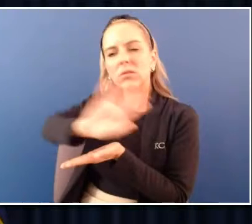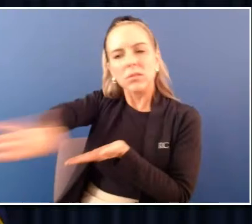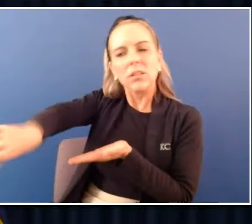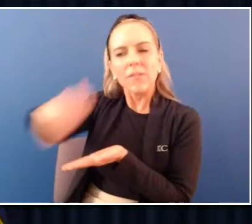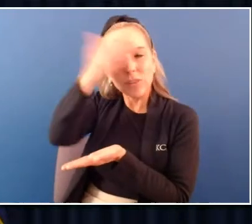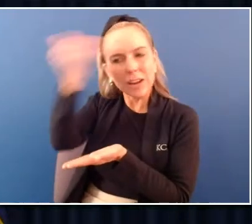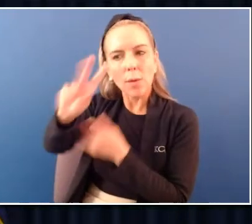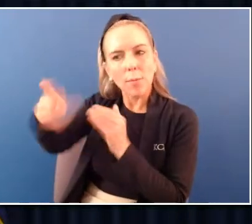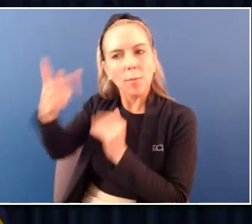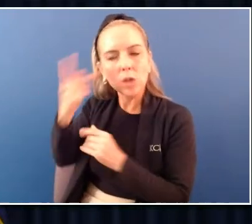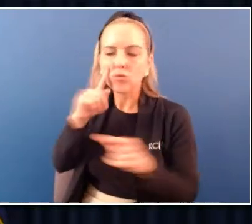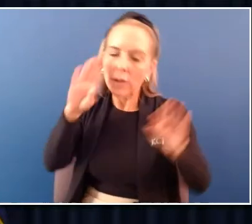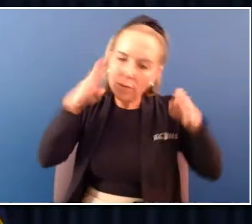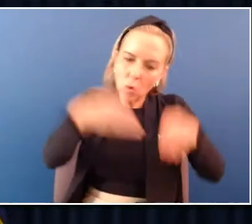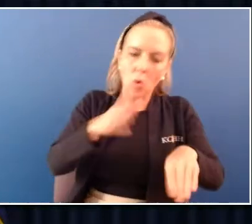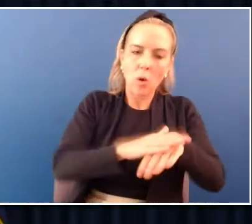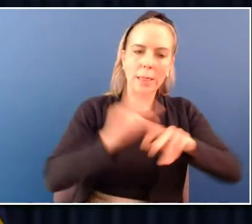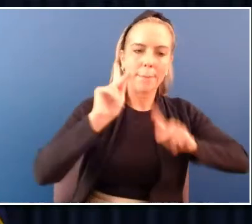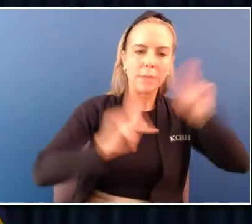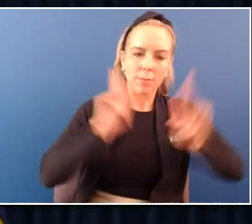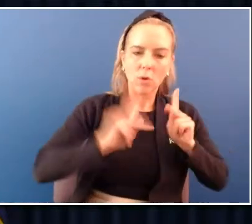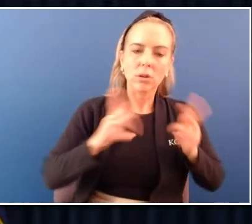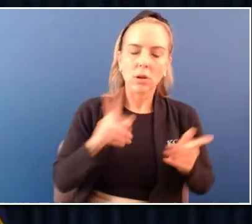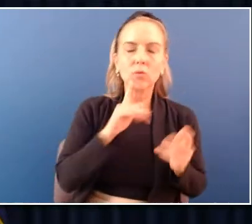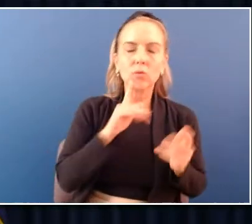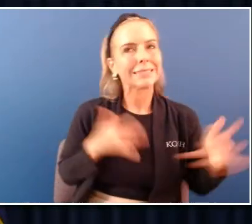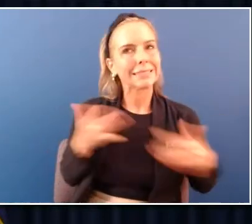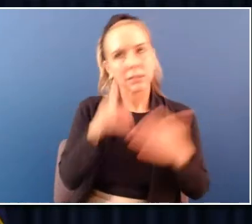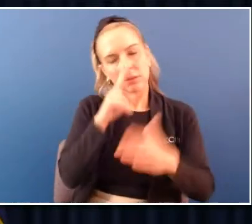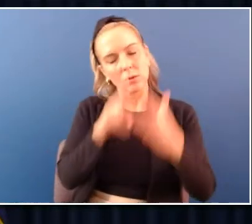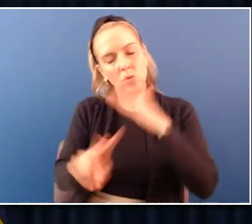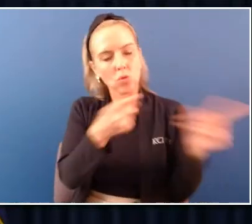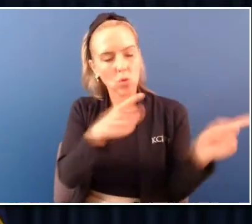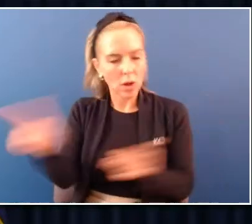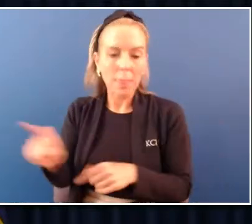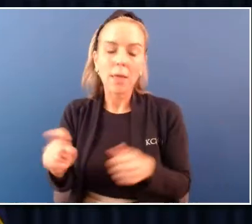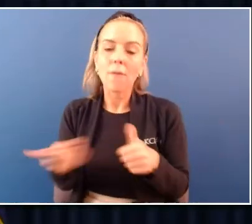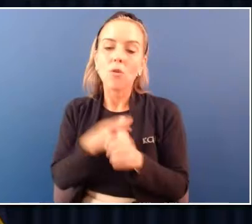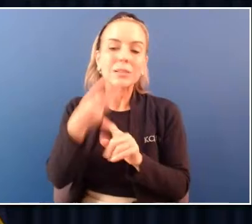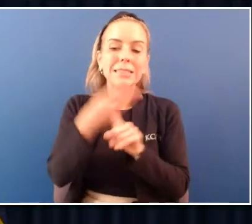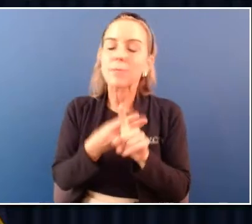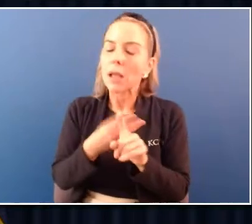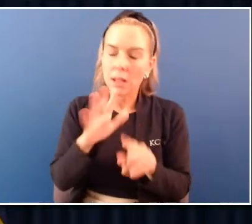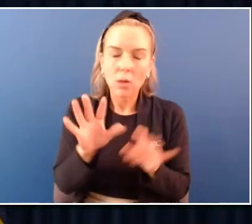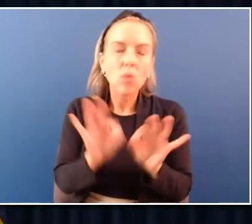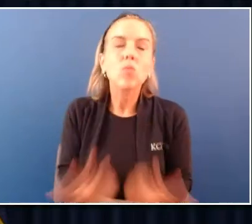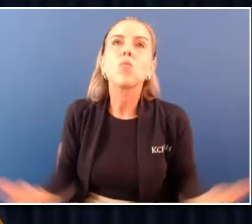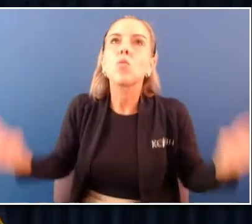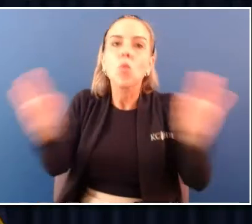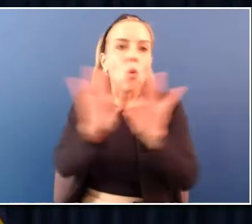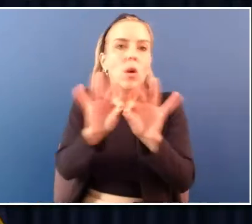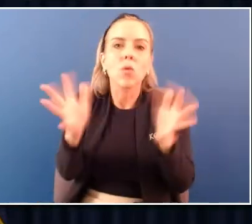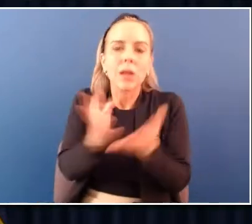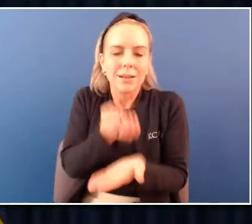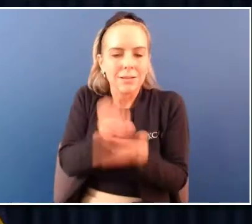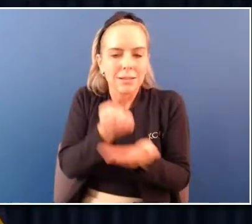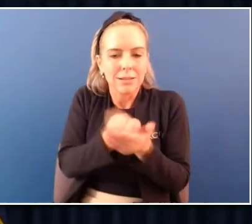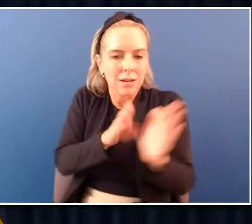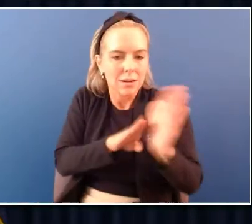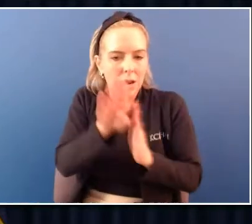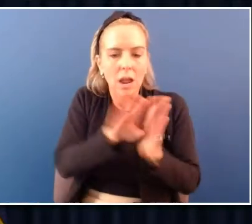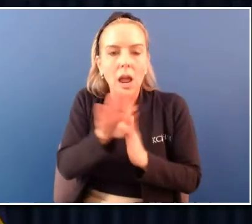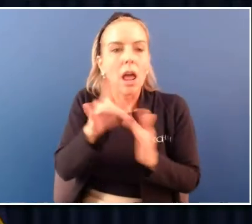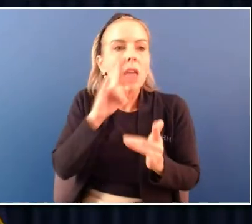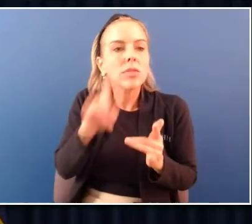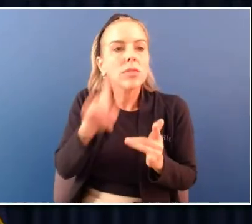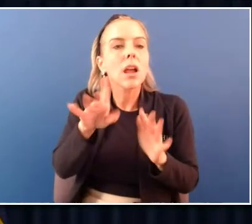I think we'll be really excited about the things that are happening. But for these first 6 months, one of the most important things is economic development hasn't slowed down